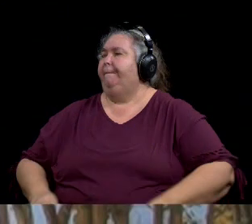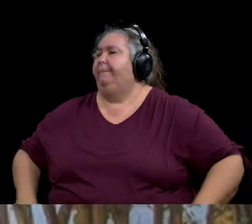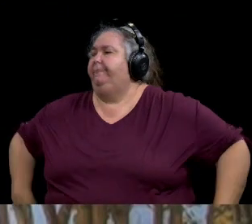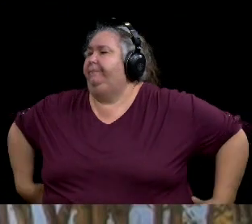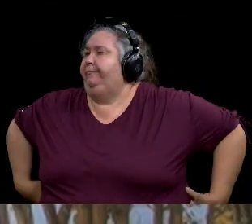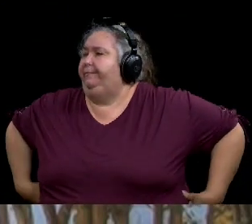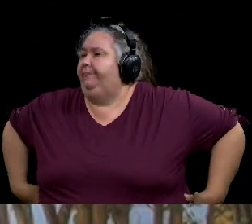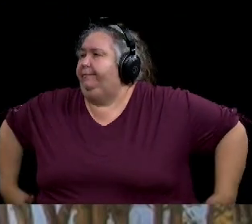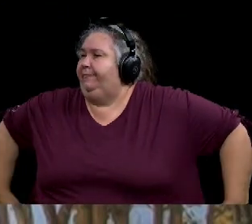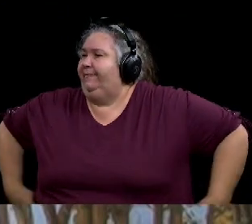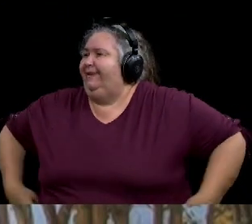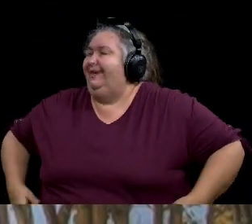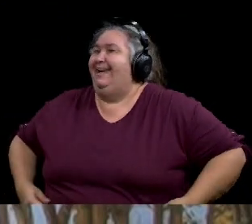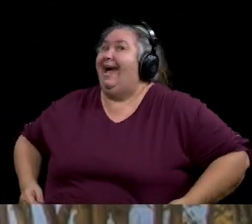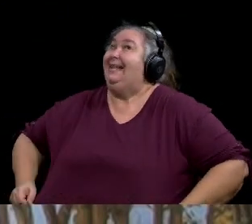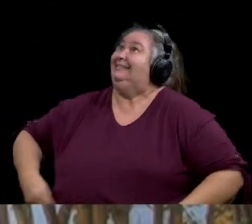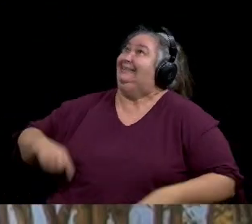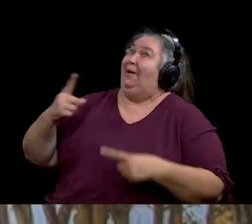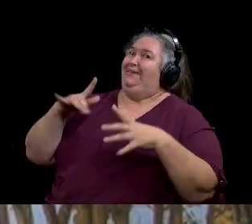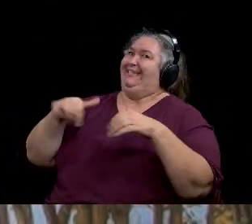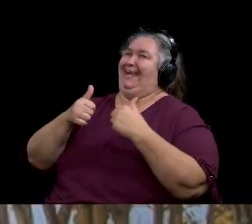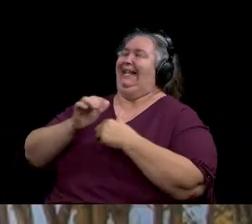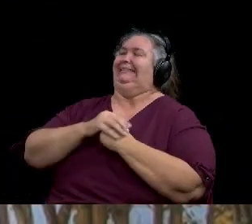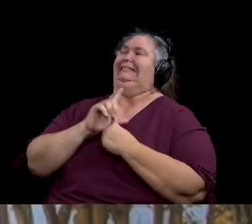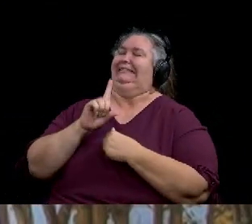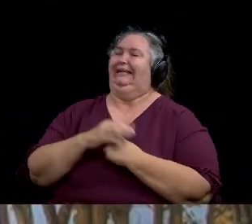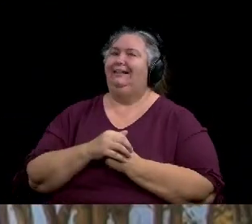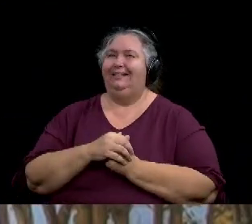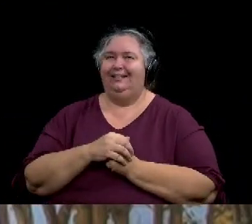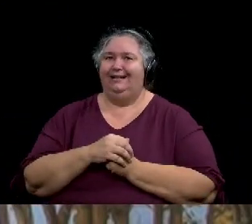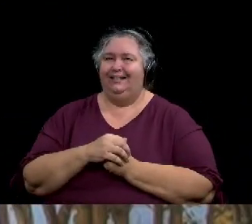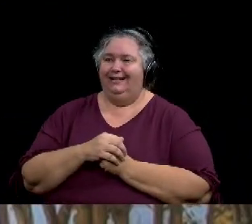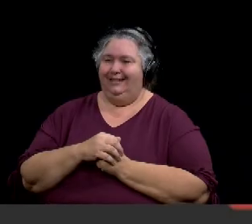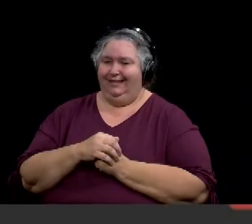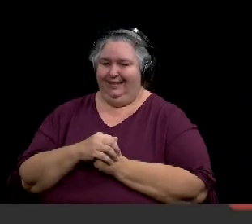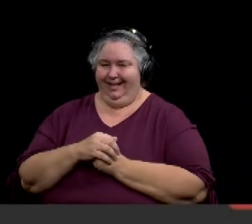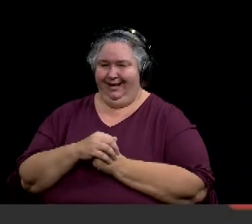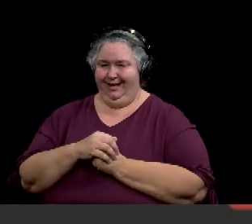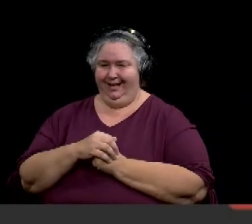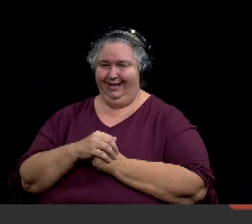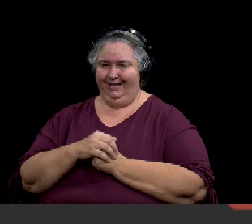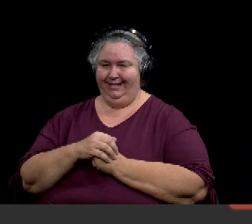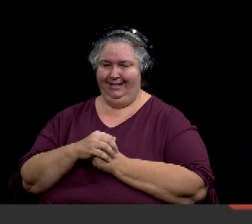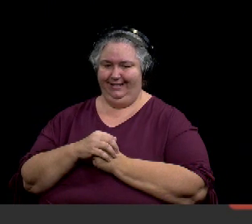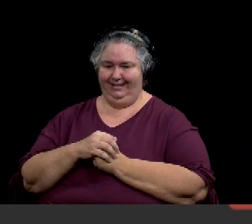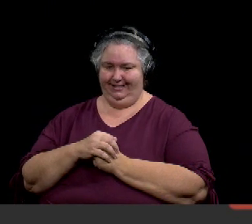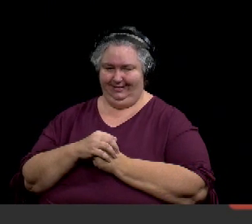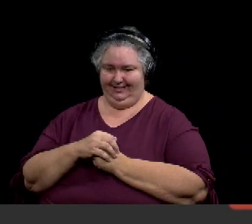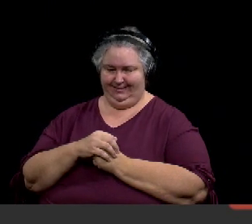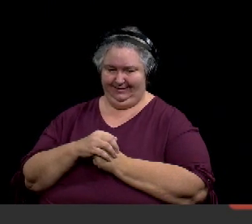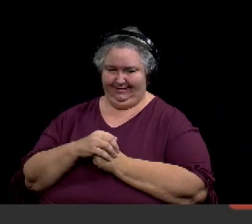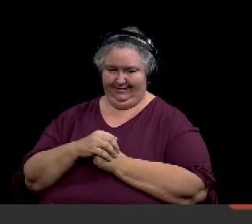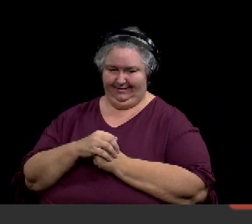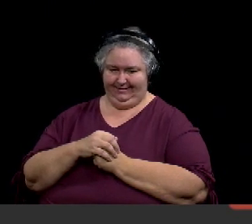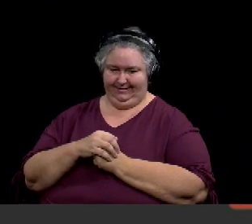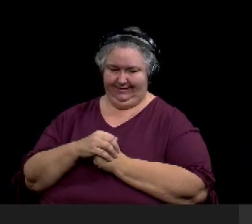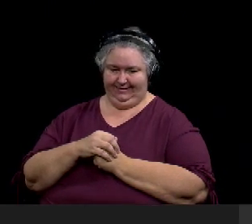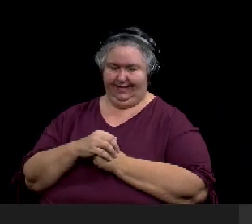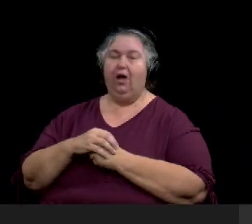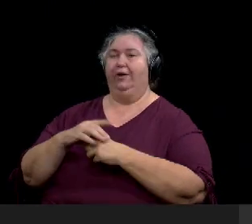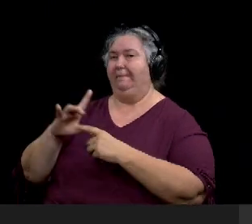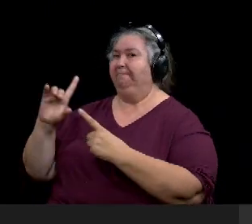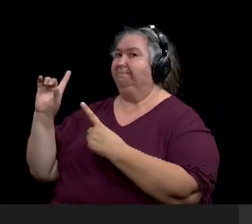This is always a challenge when we try to share our slides. All right. This